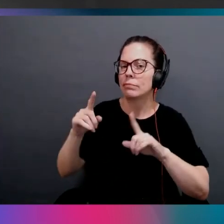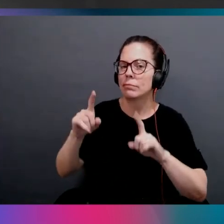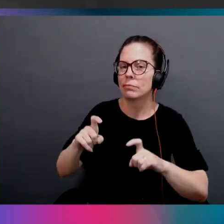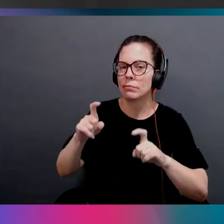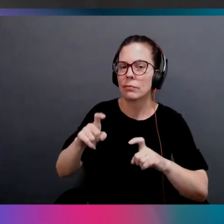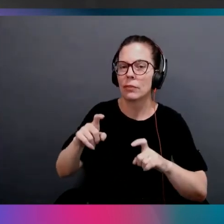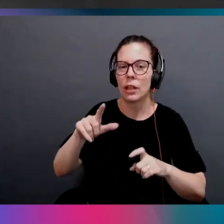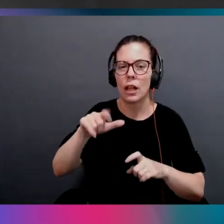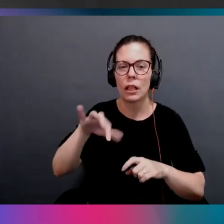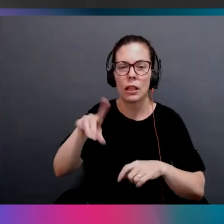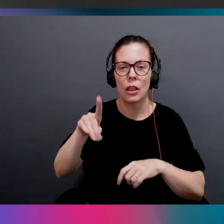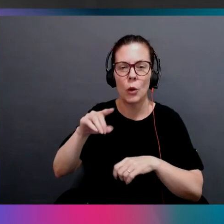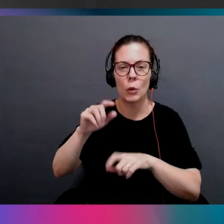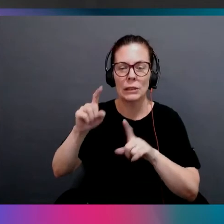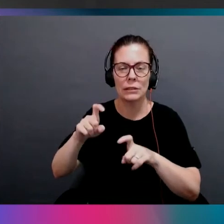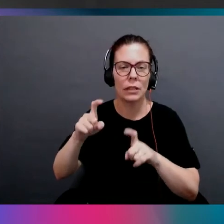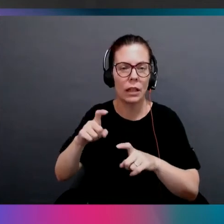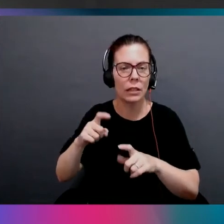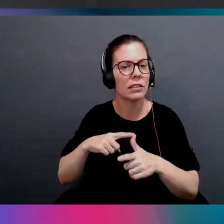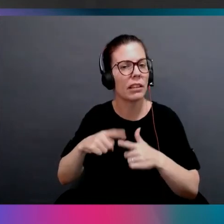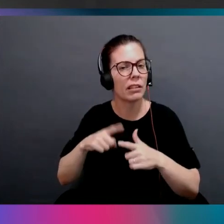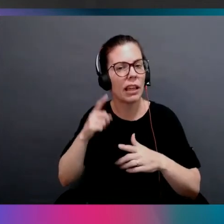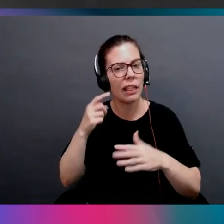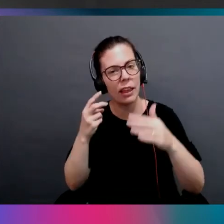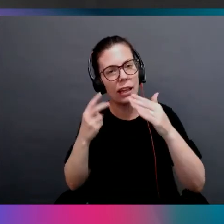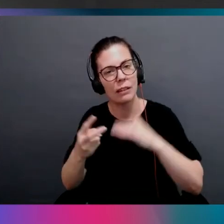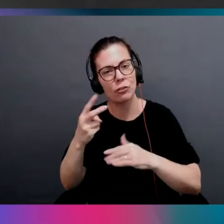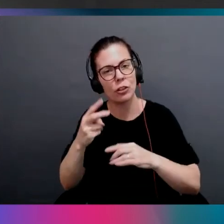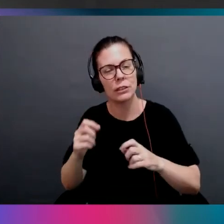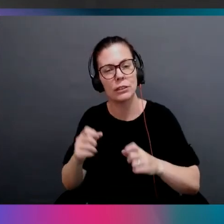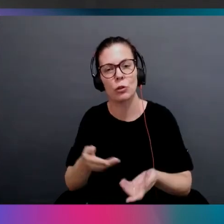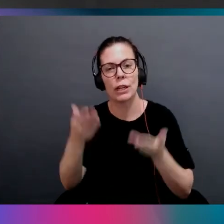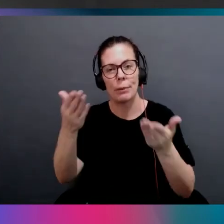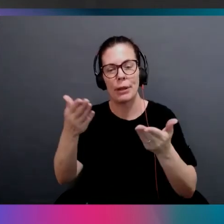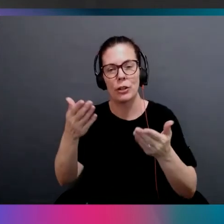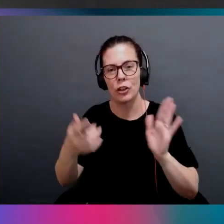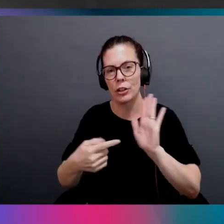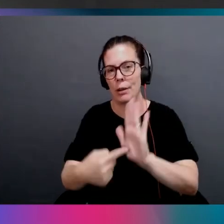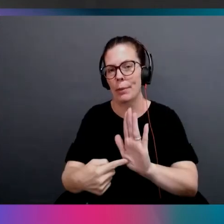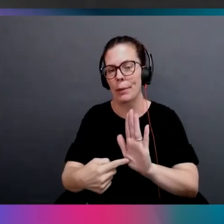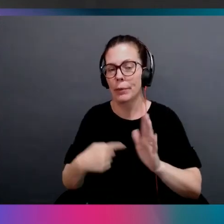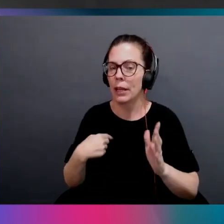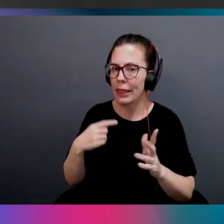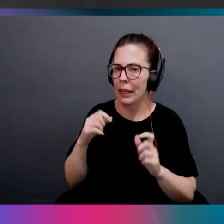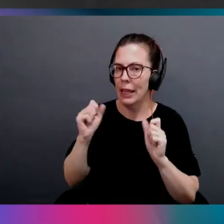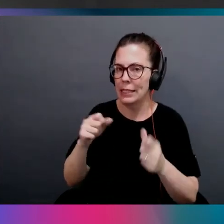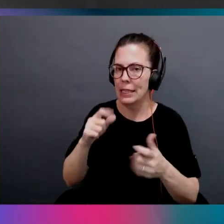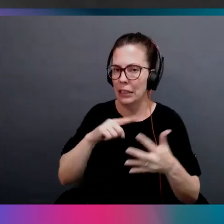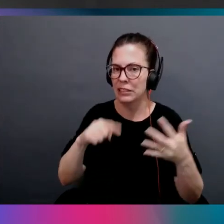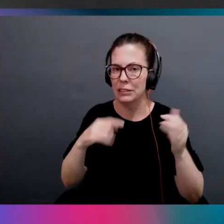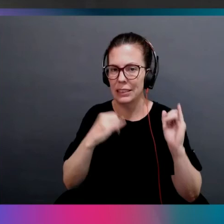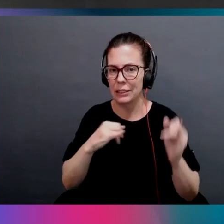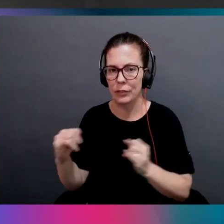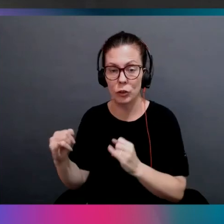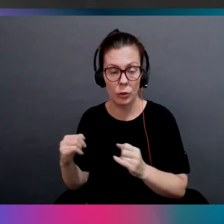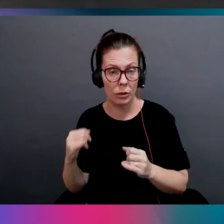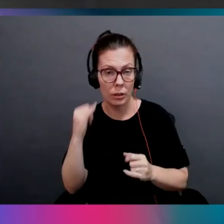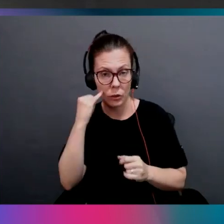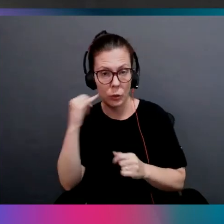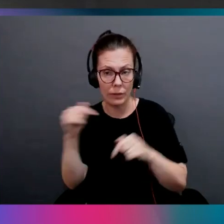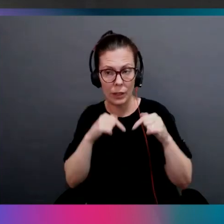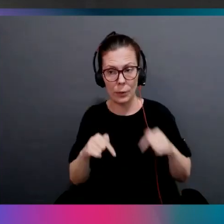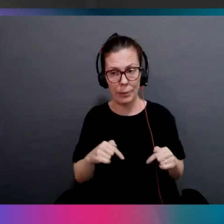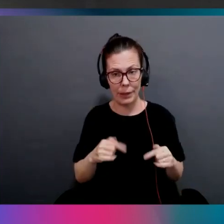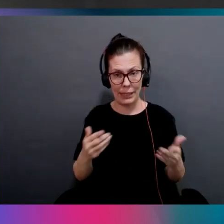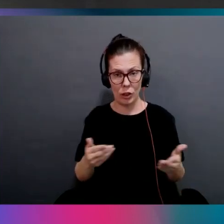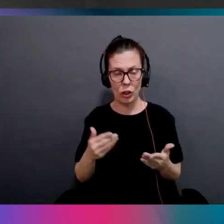let inference recommender come up. But the whole idea is that I can go and then each of those. So if I go back to my here. Let's